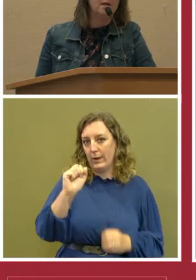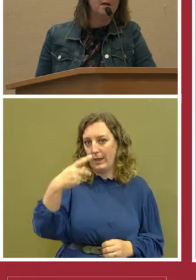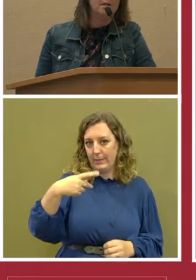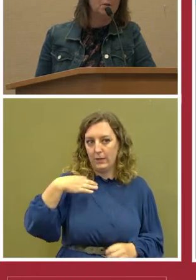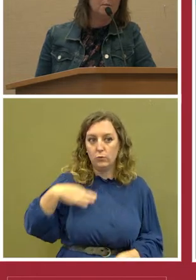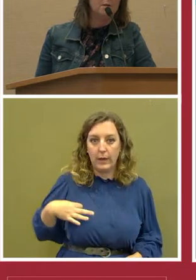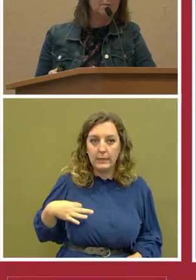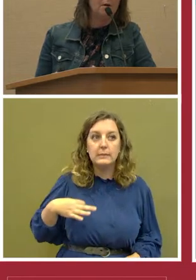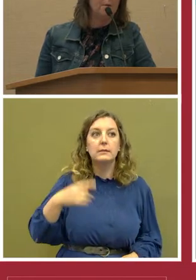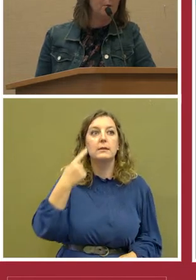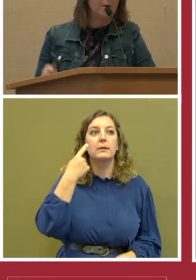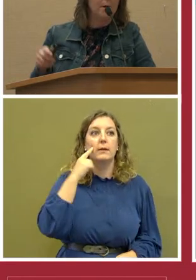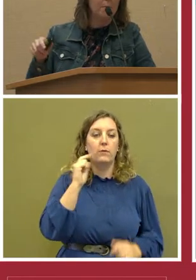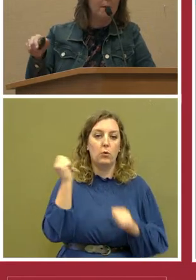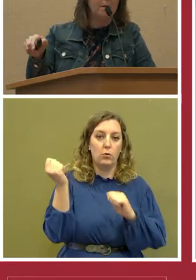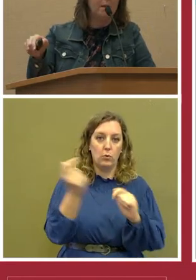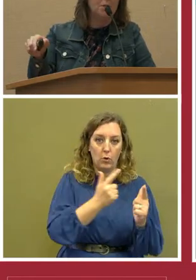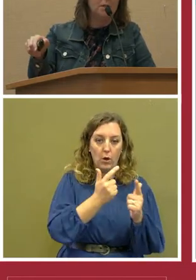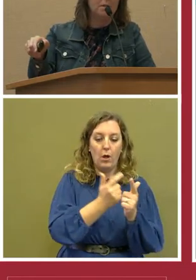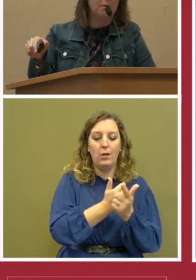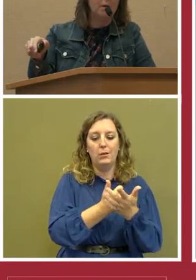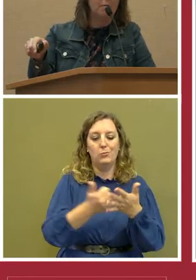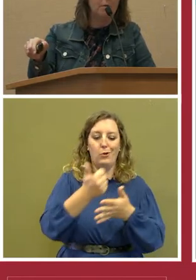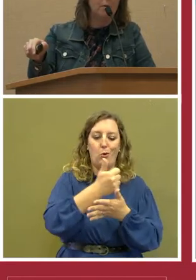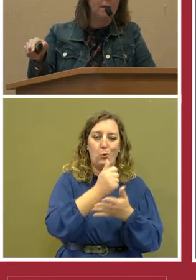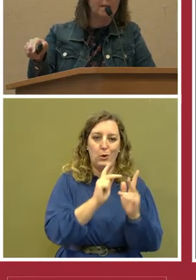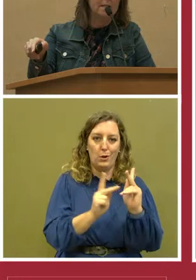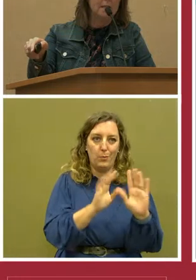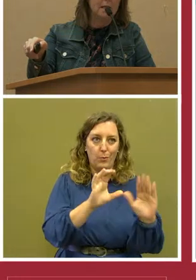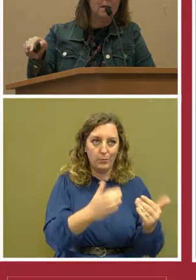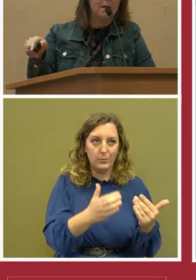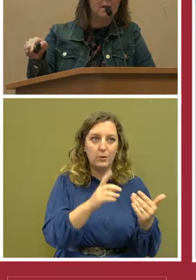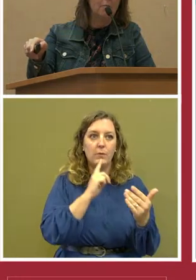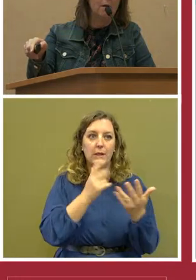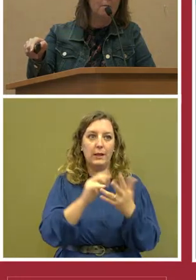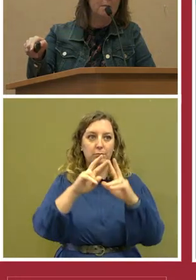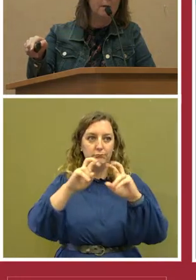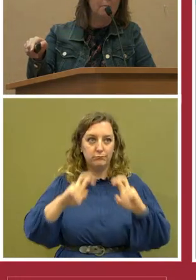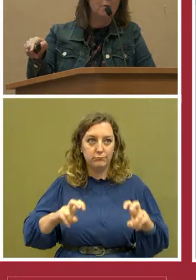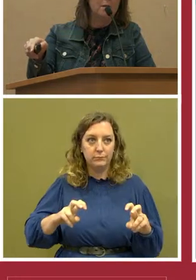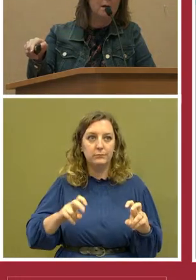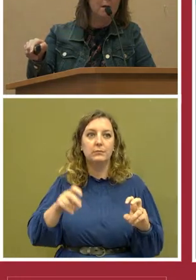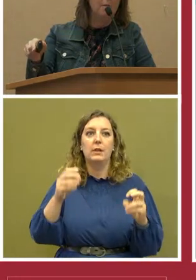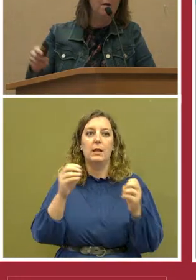credits in terms of all the priority populations that we really like to dig in on, and we're